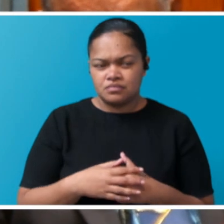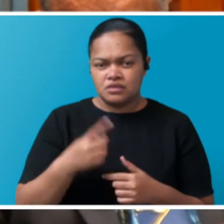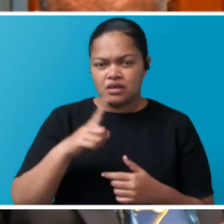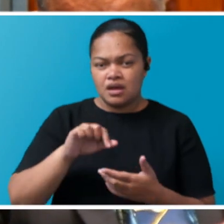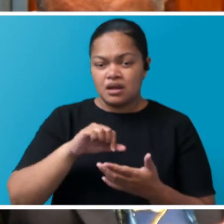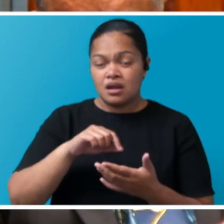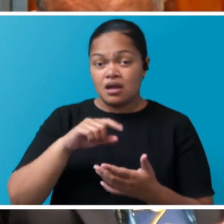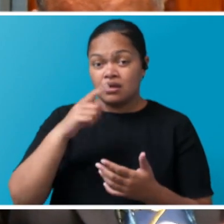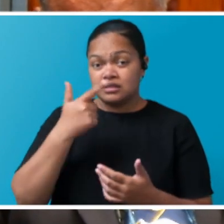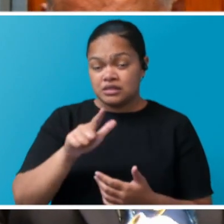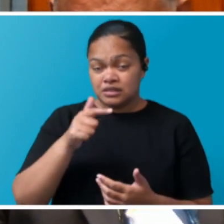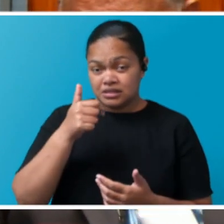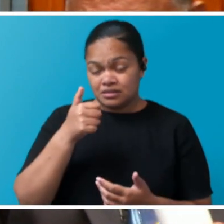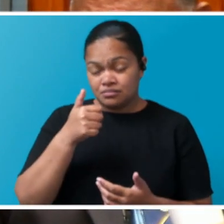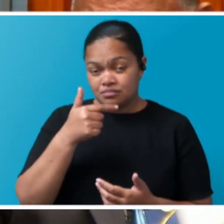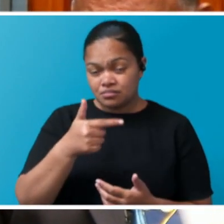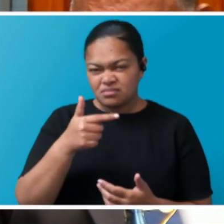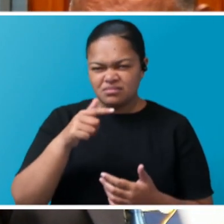day, approximately